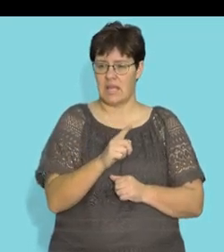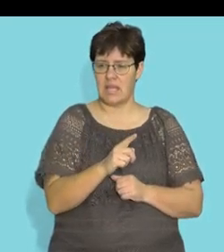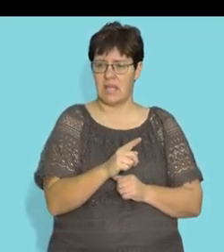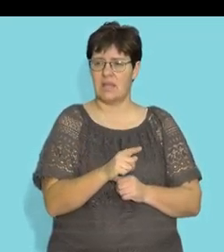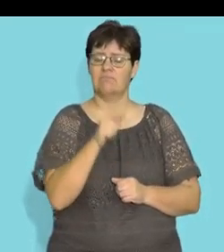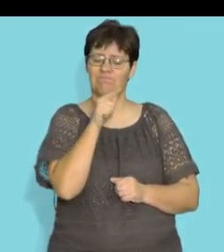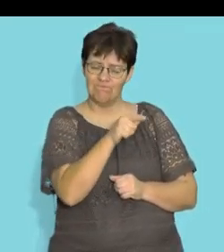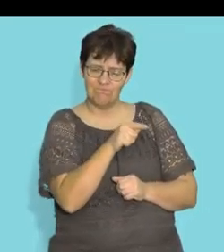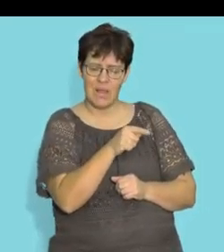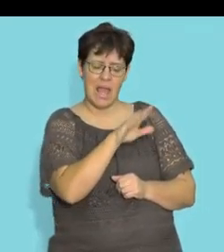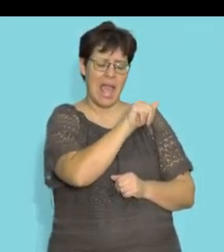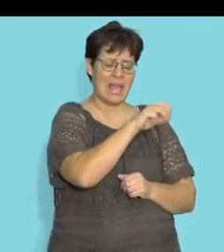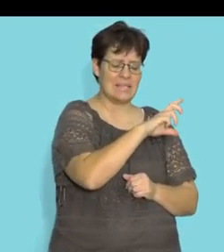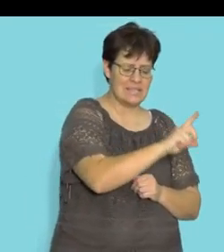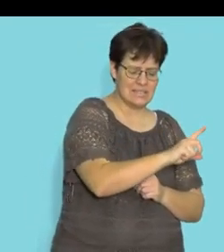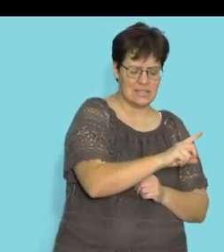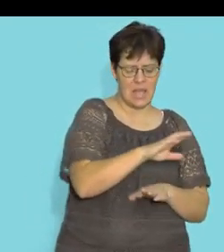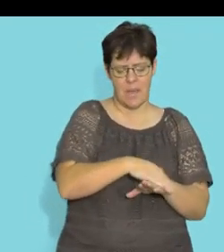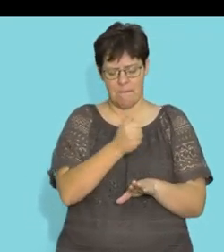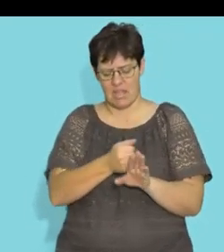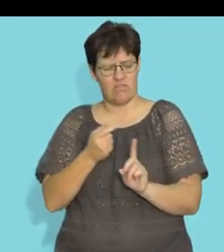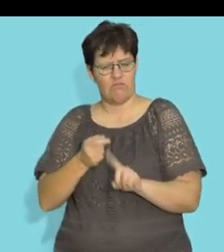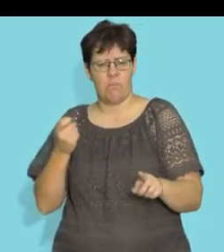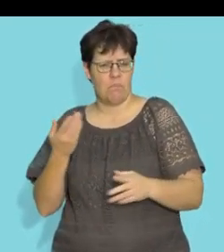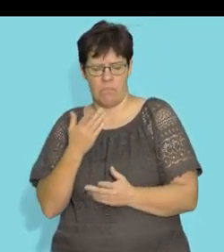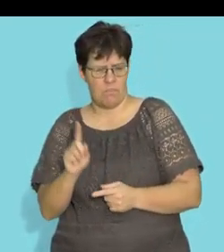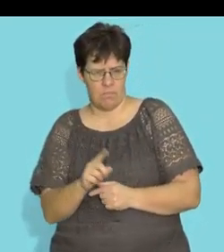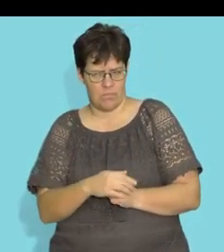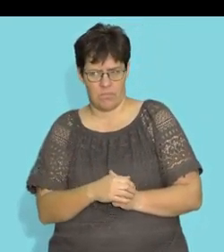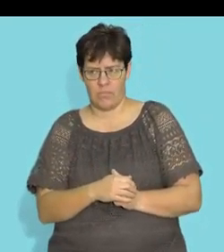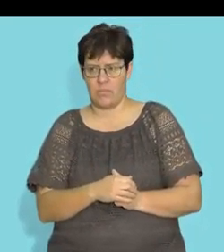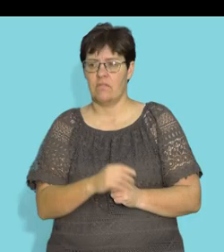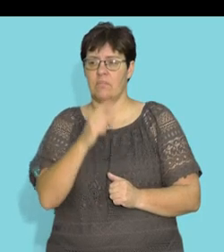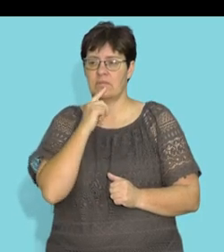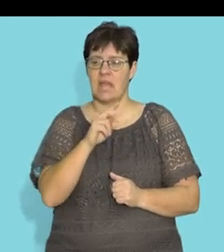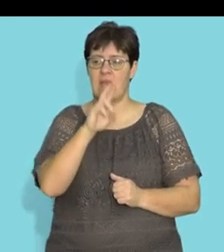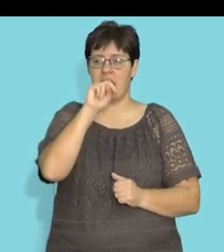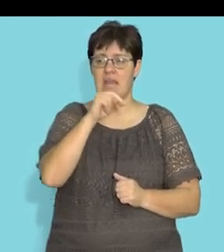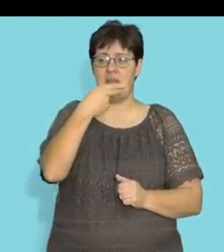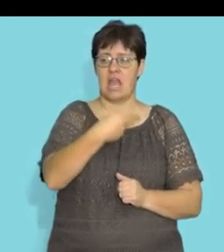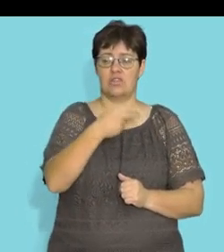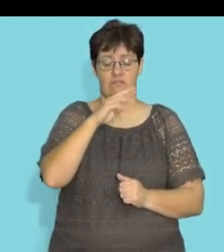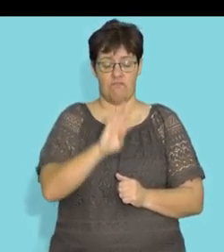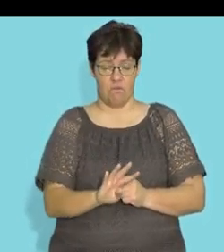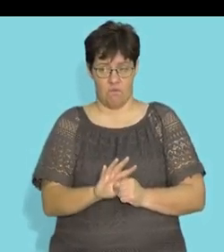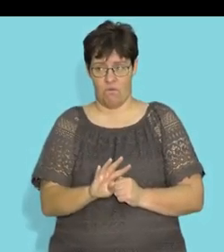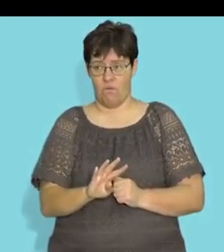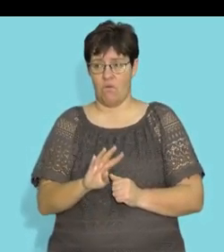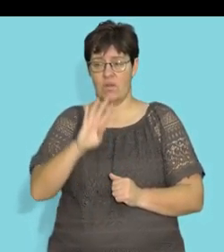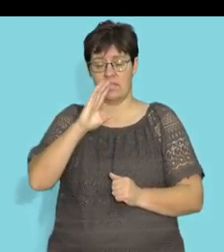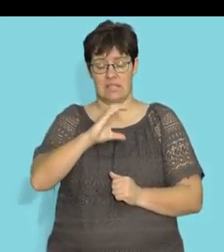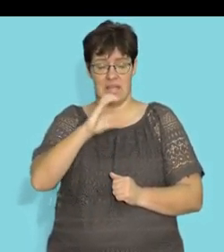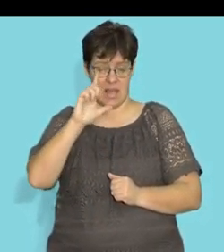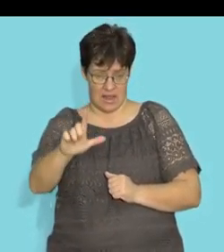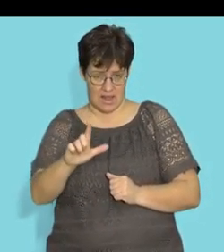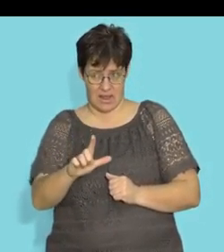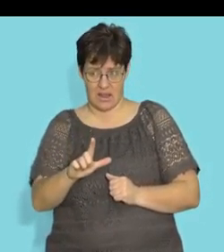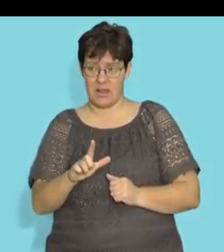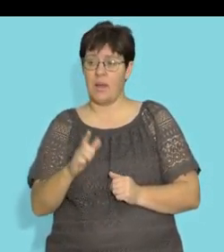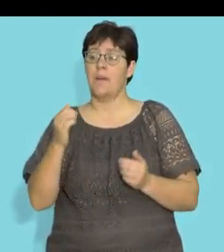When we look at ammonium chloride, now ammonium chloride is a salt, and firstly, you must be able to tell us